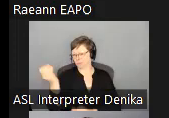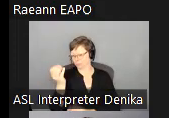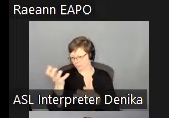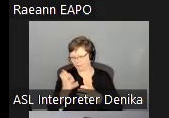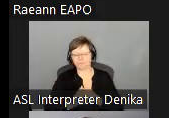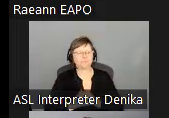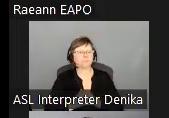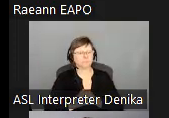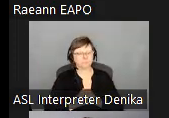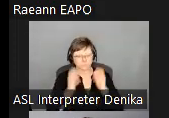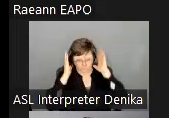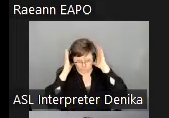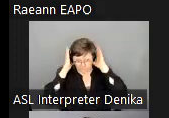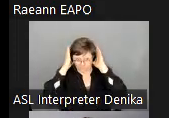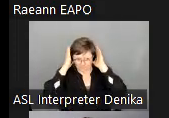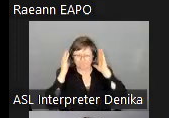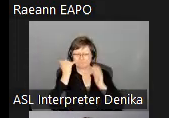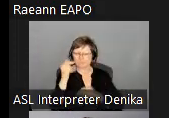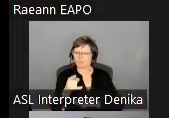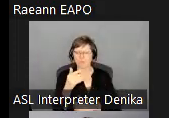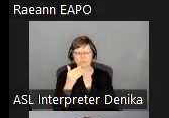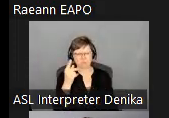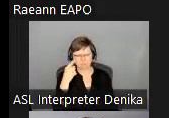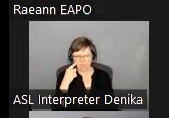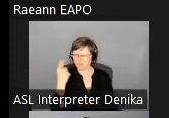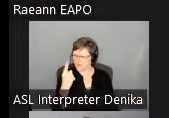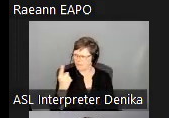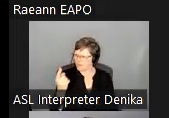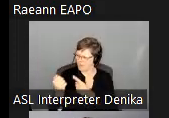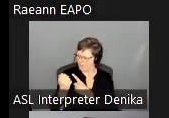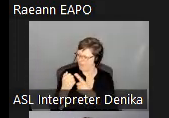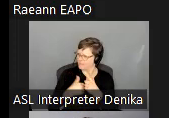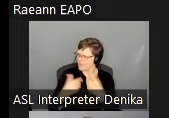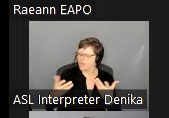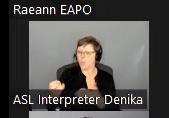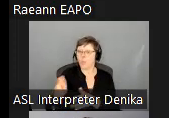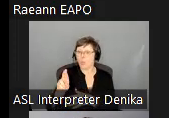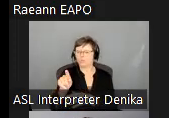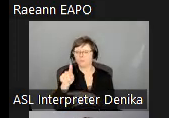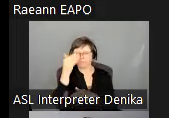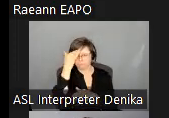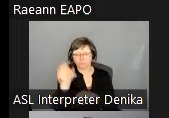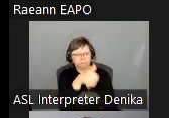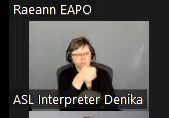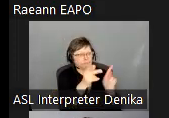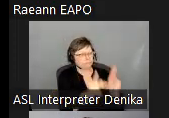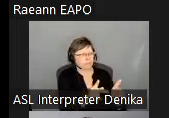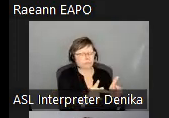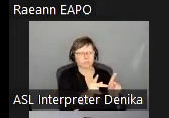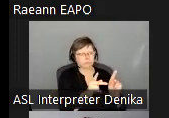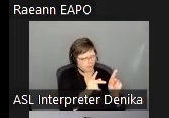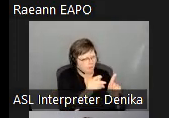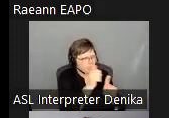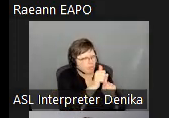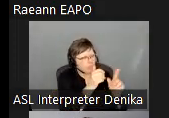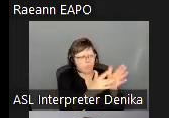So as mentioned, if you do suspect you're a victim, or you know someone who has been, we're encouraging folks to report to their local